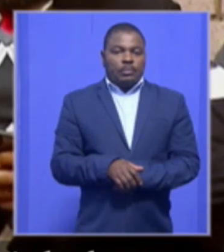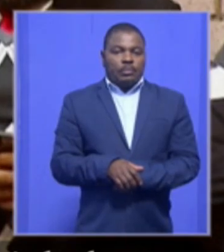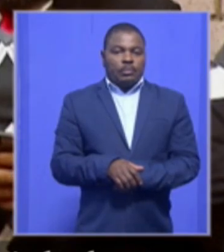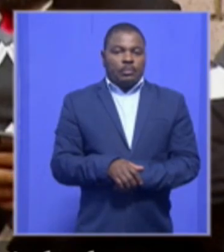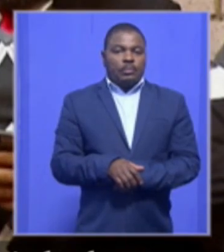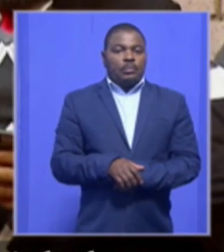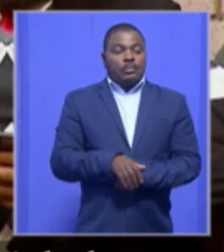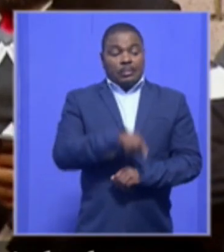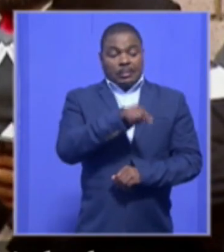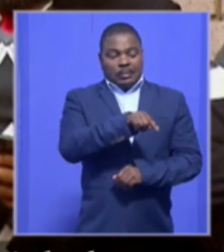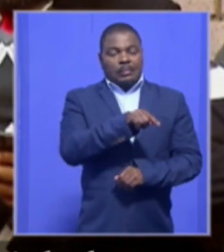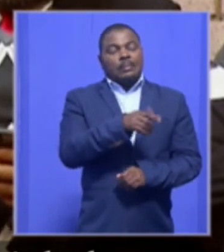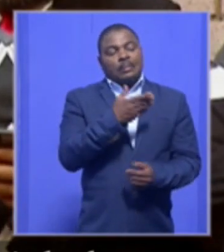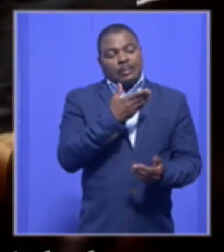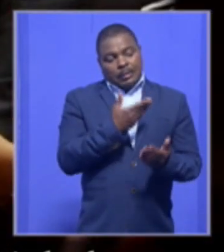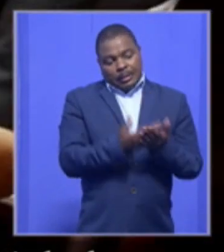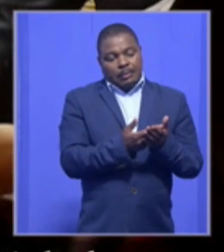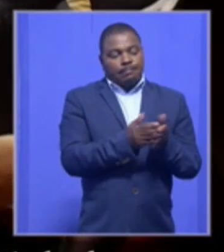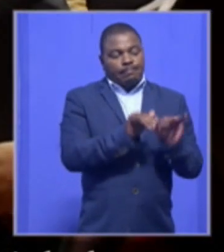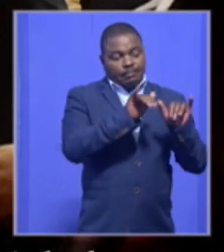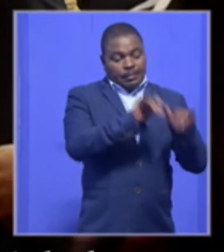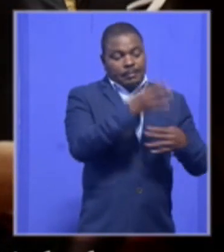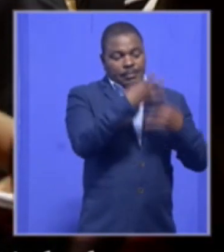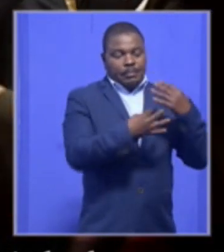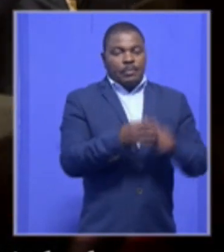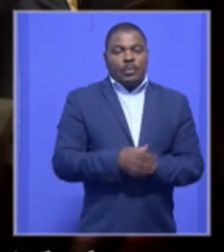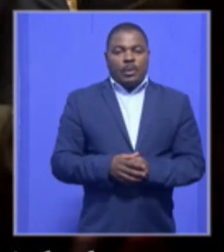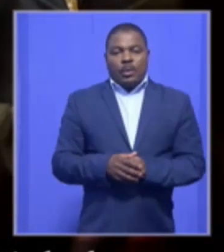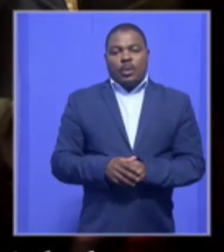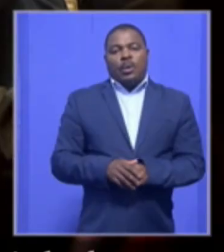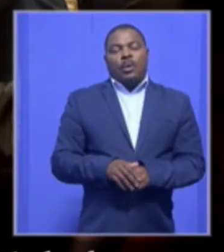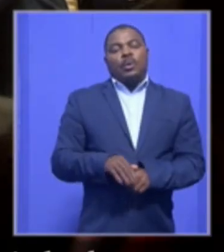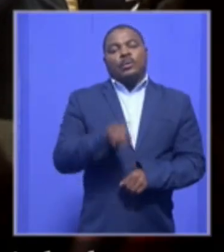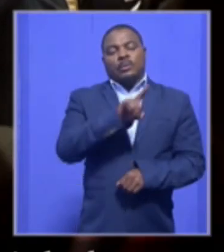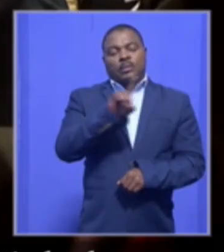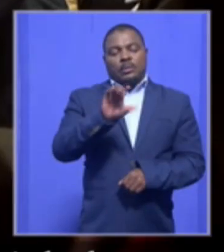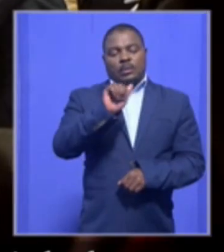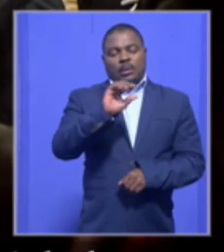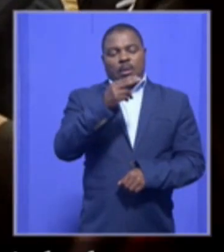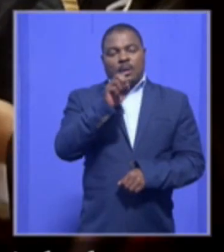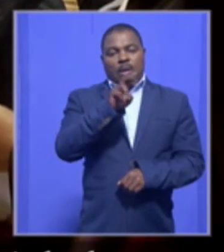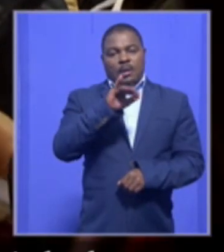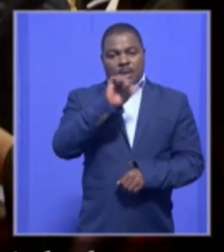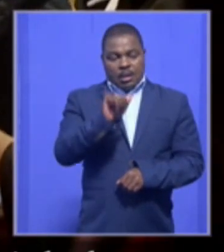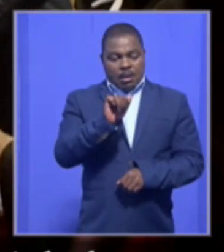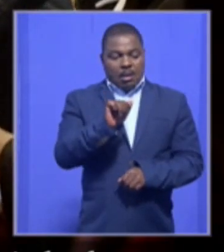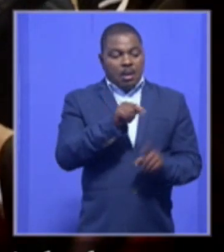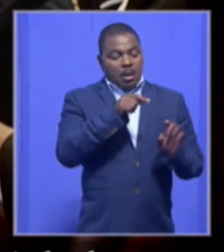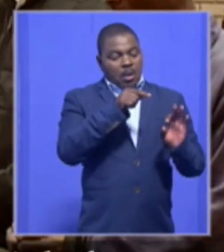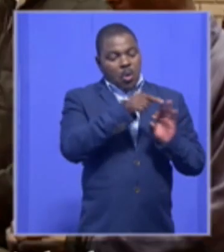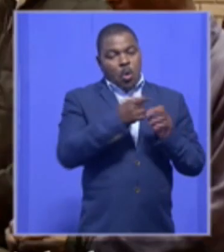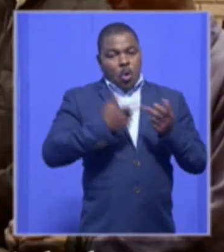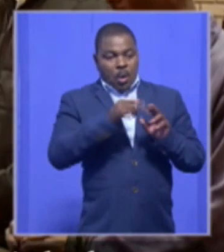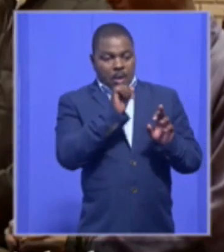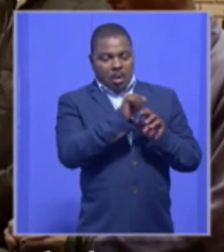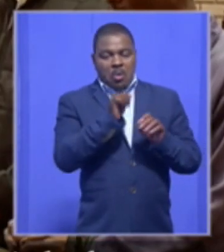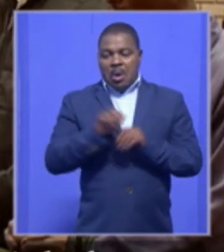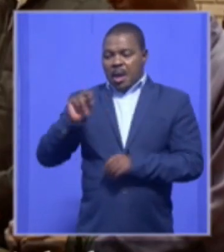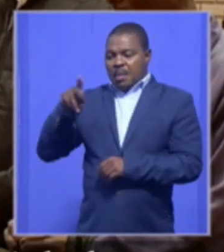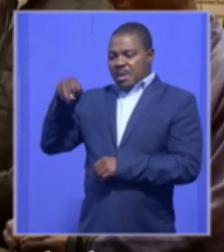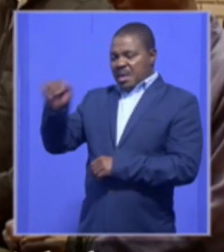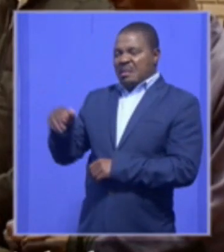had to be remanded in custody. Moeledi wa Zakaria Oliver Jacobus Venter o tlhasetse botšhotšhisi malebana le dikgato